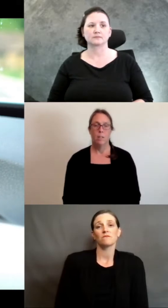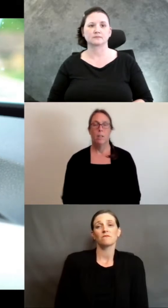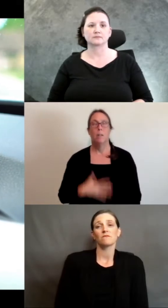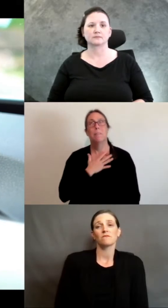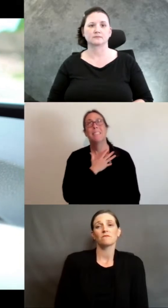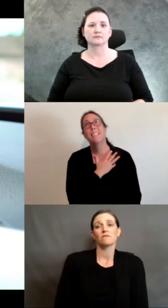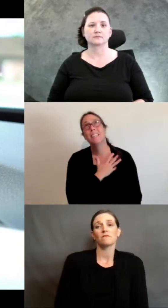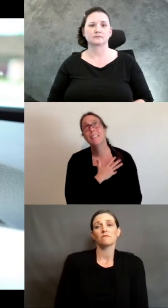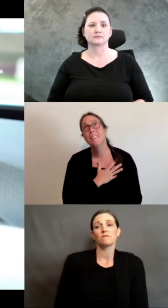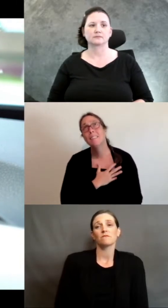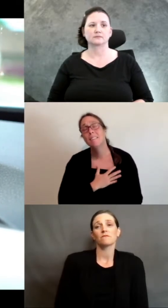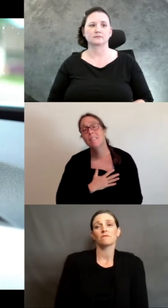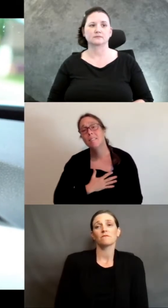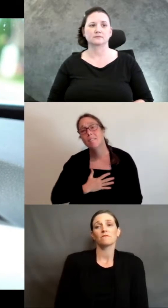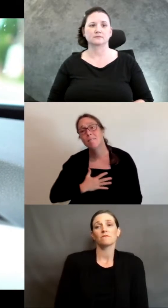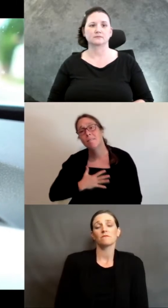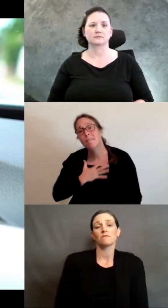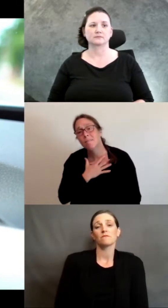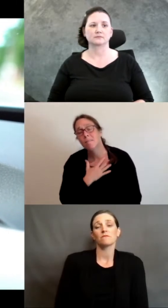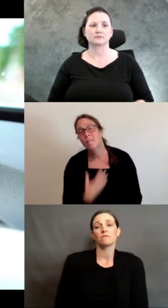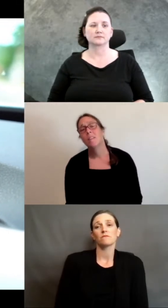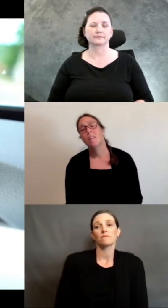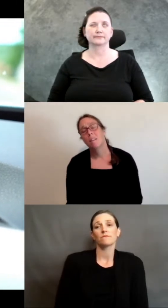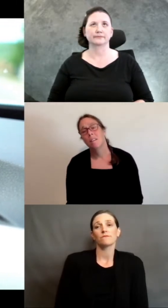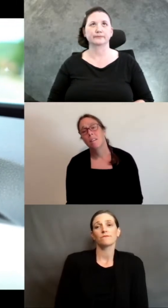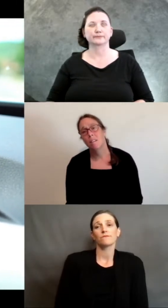Please? Okay, fine.